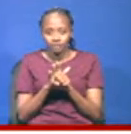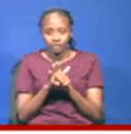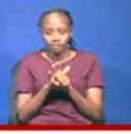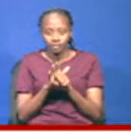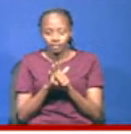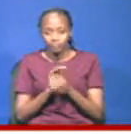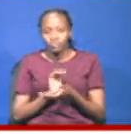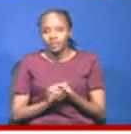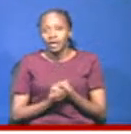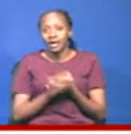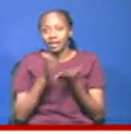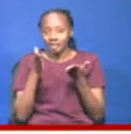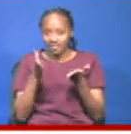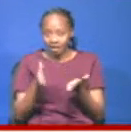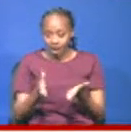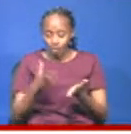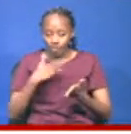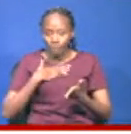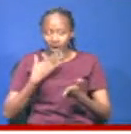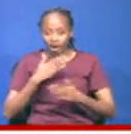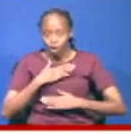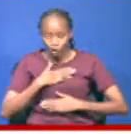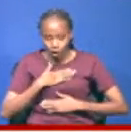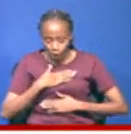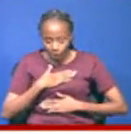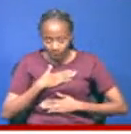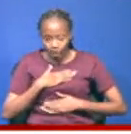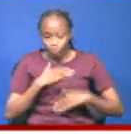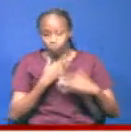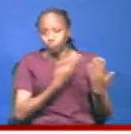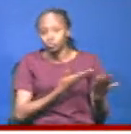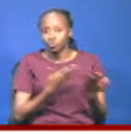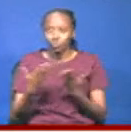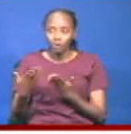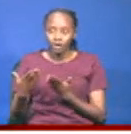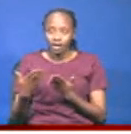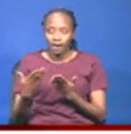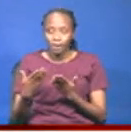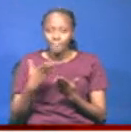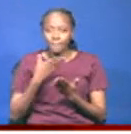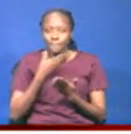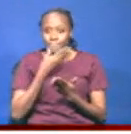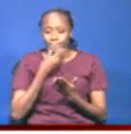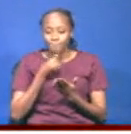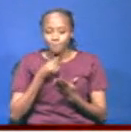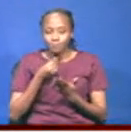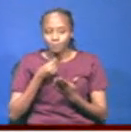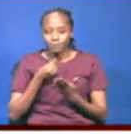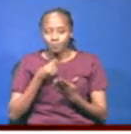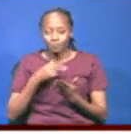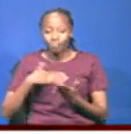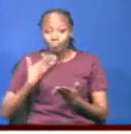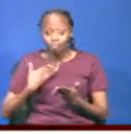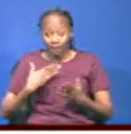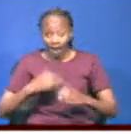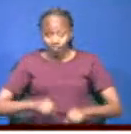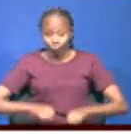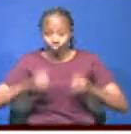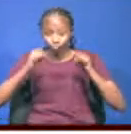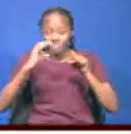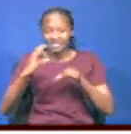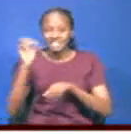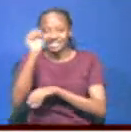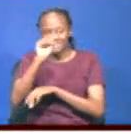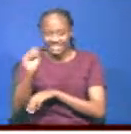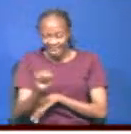it's now my honor to invite my newfound boss, Honorable CS Senator Mutahi Kagwe,